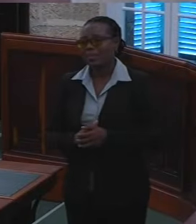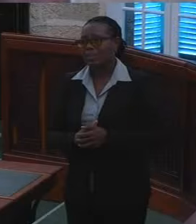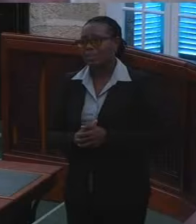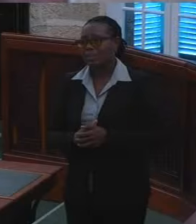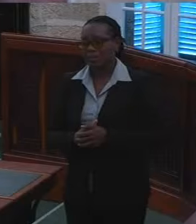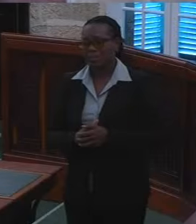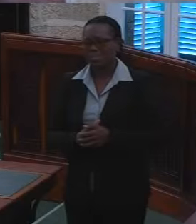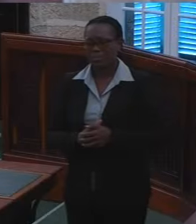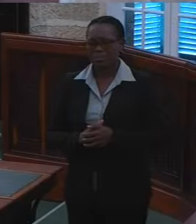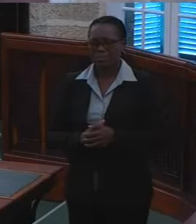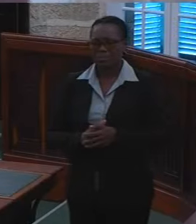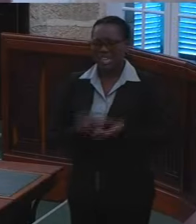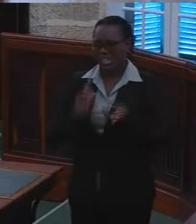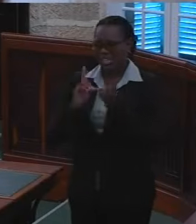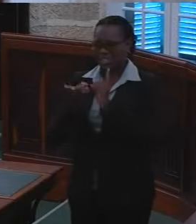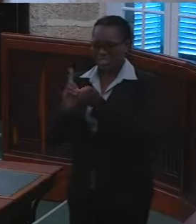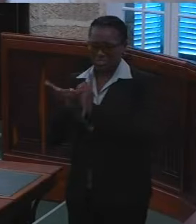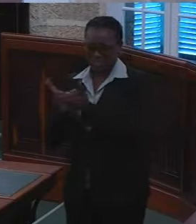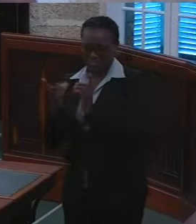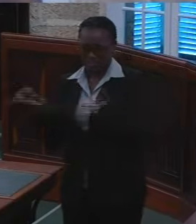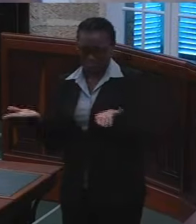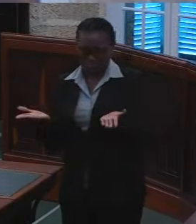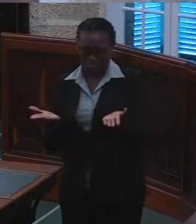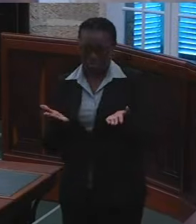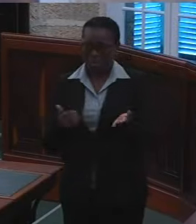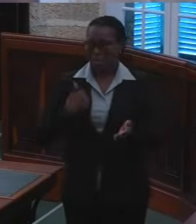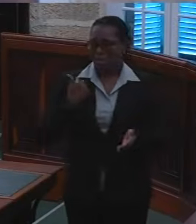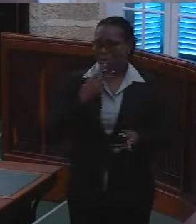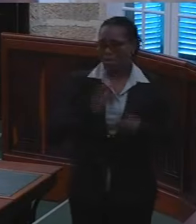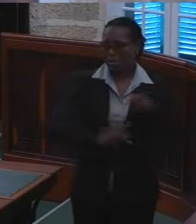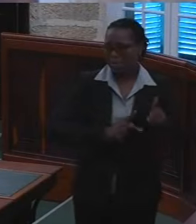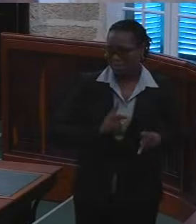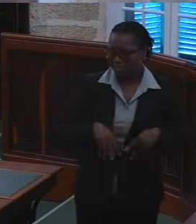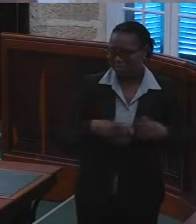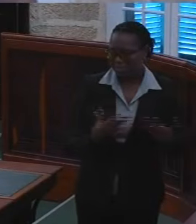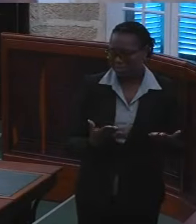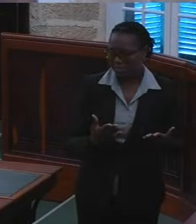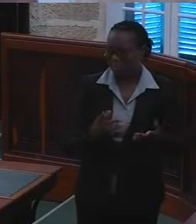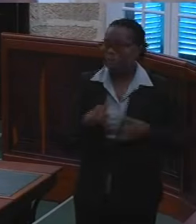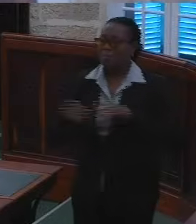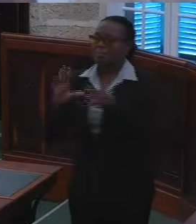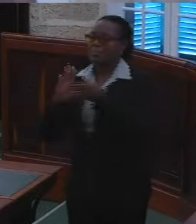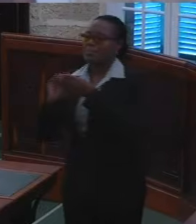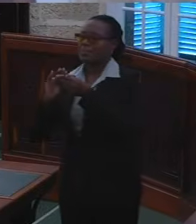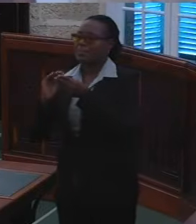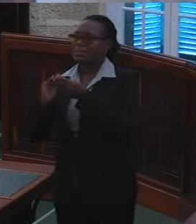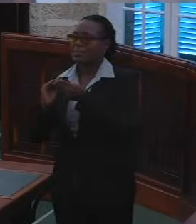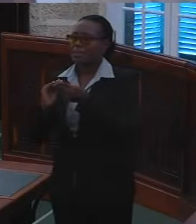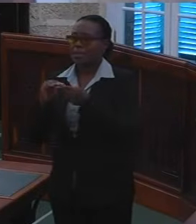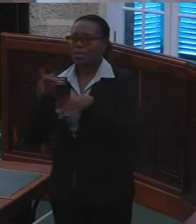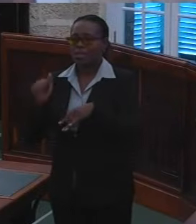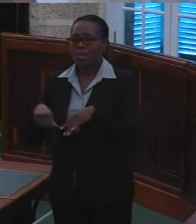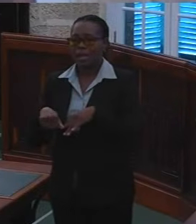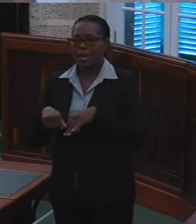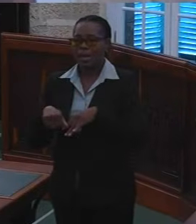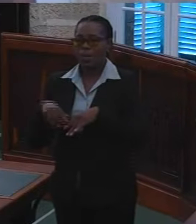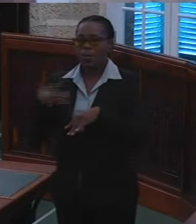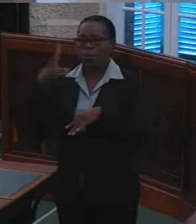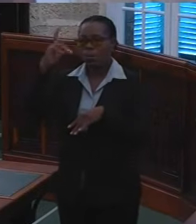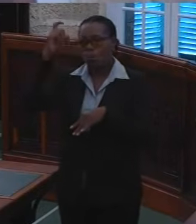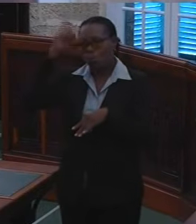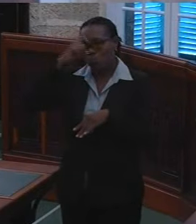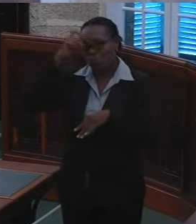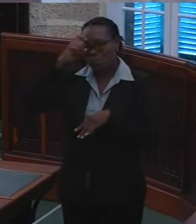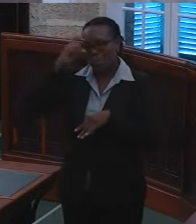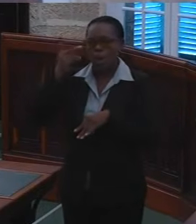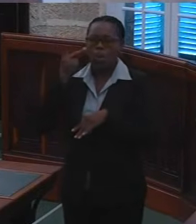younger persons or persons under that age group. And I'm saying that candle of wisdom, that light of